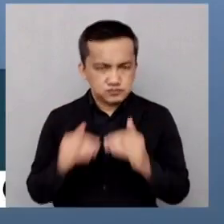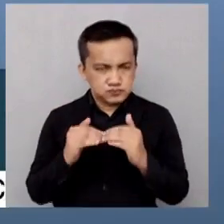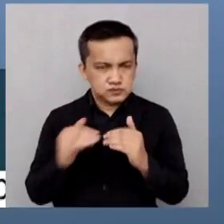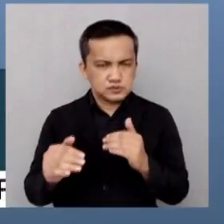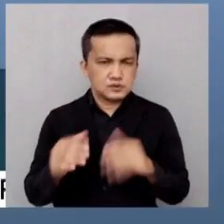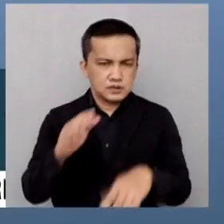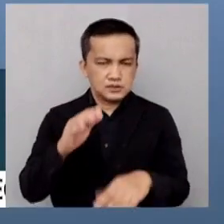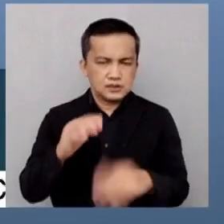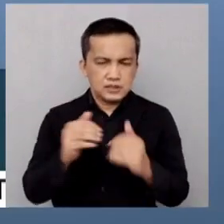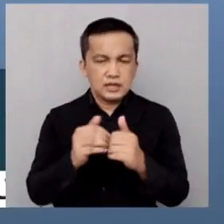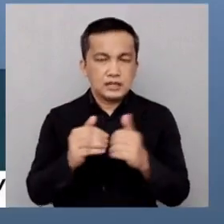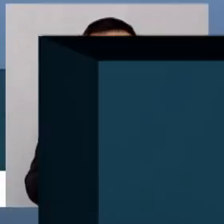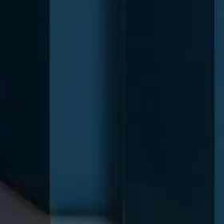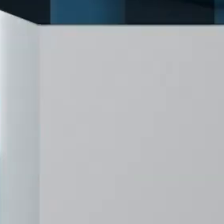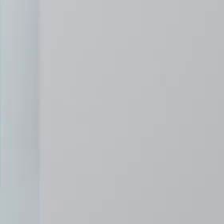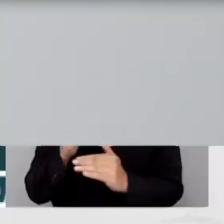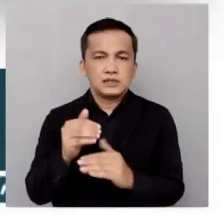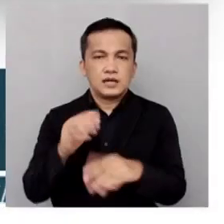level 1.